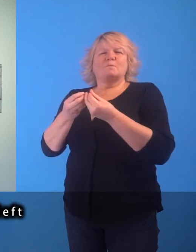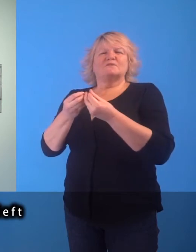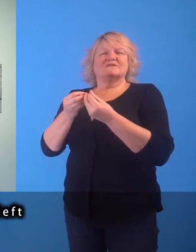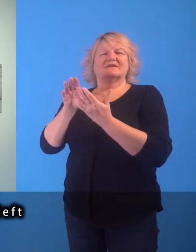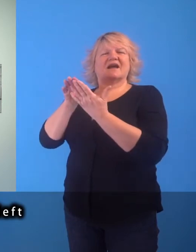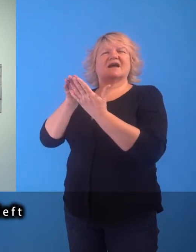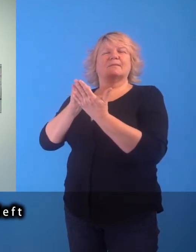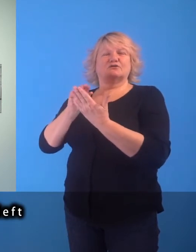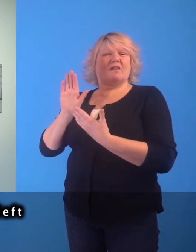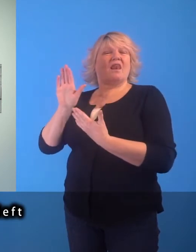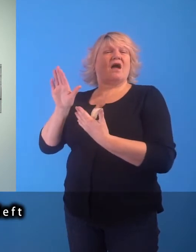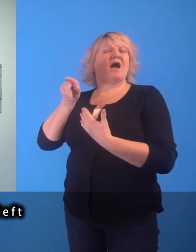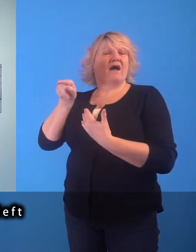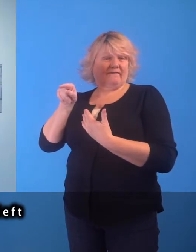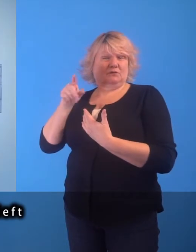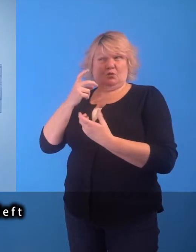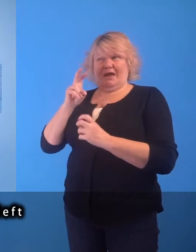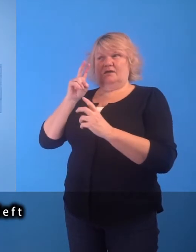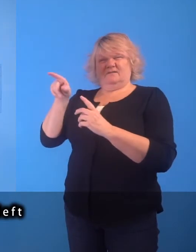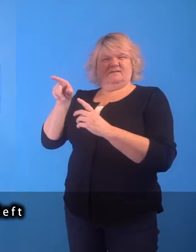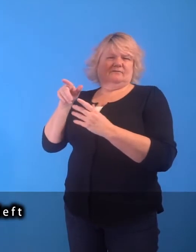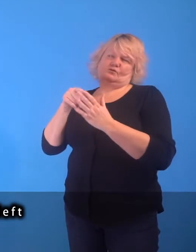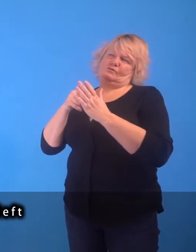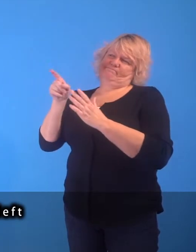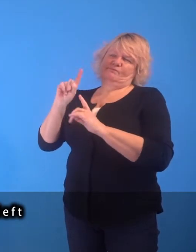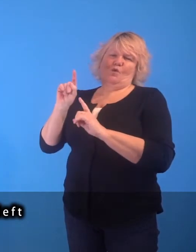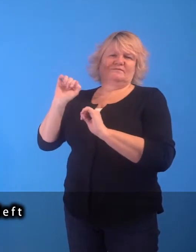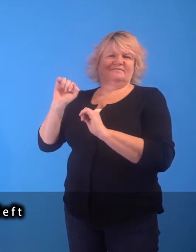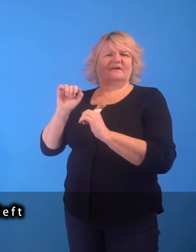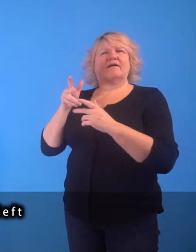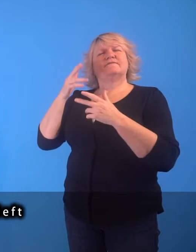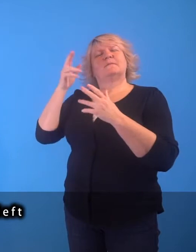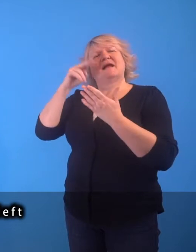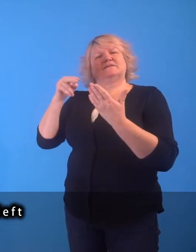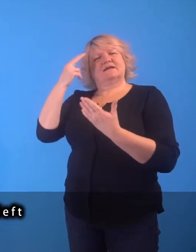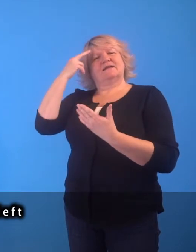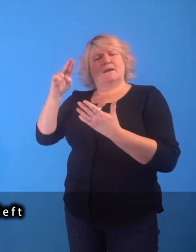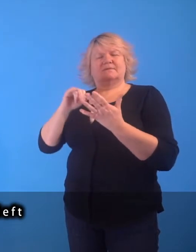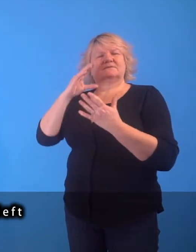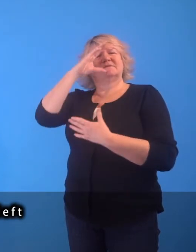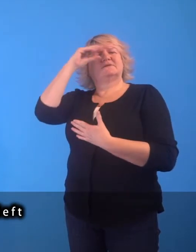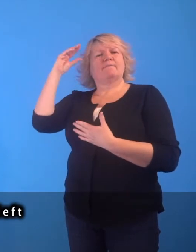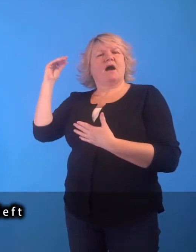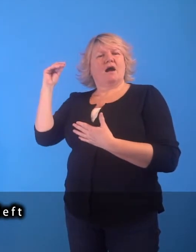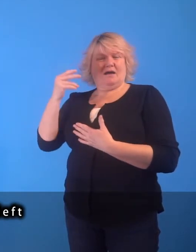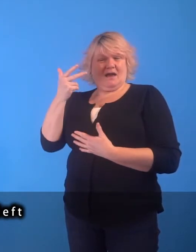The composite image on the left shows Summer,